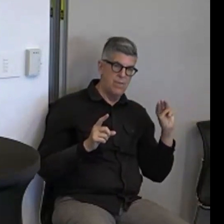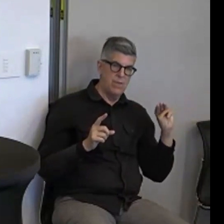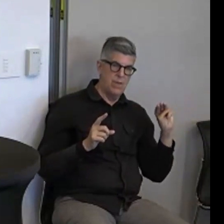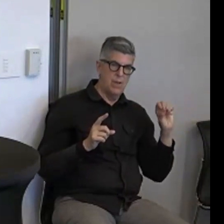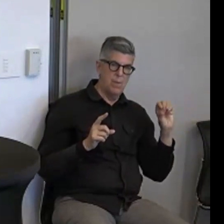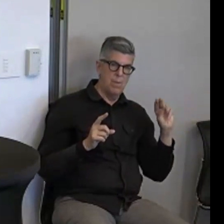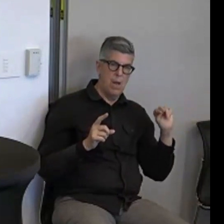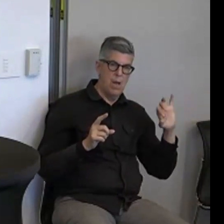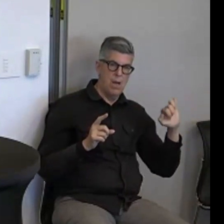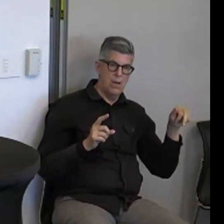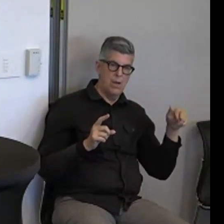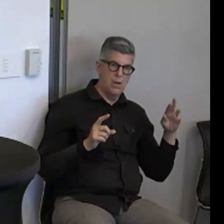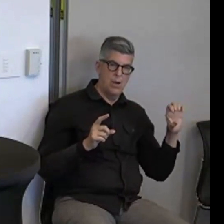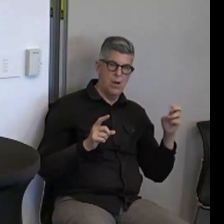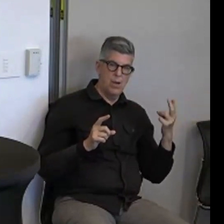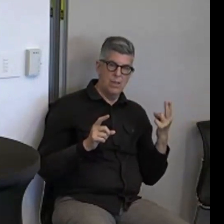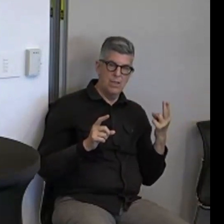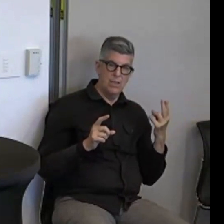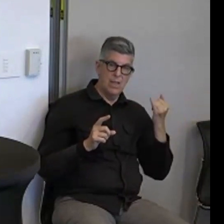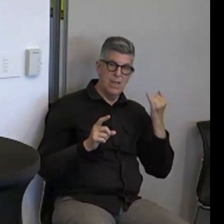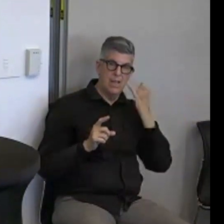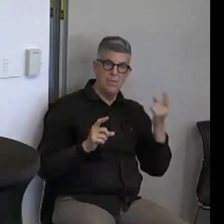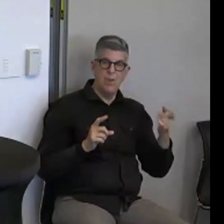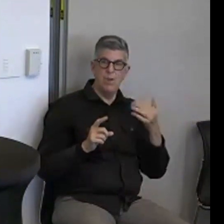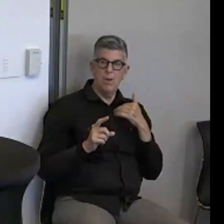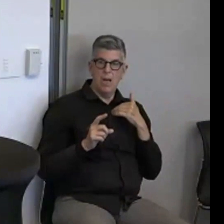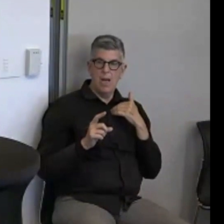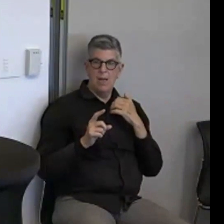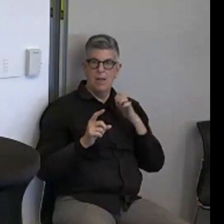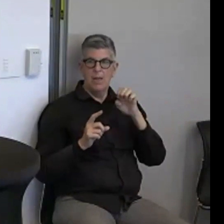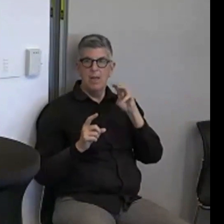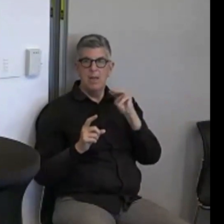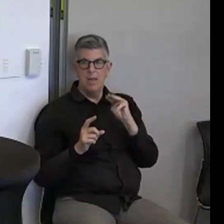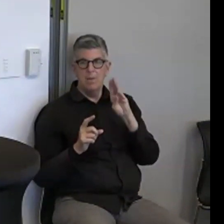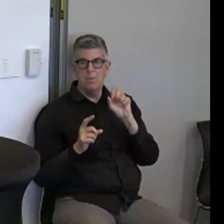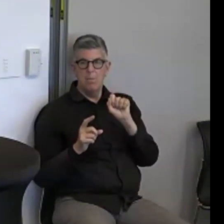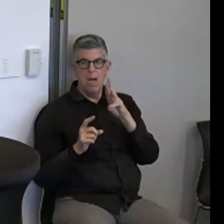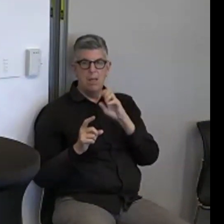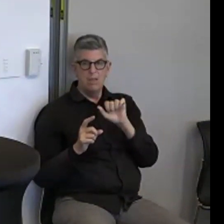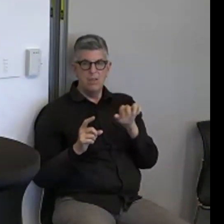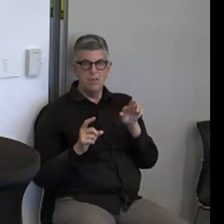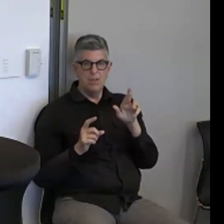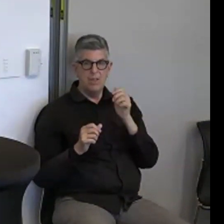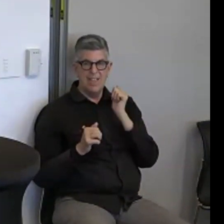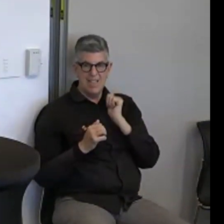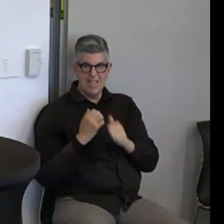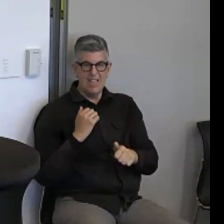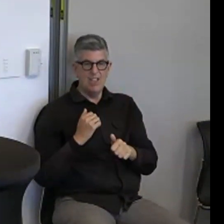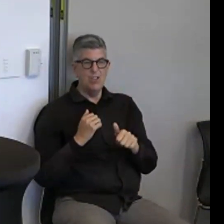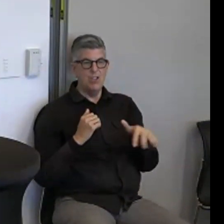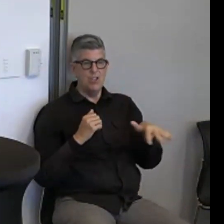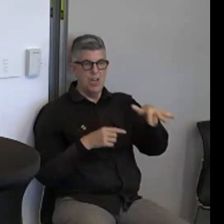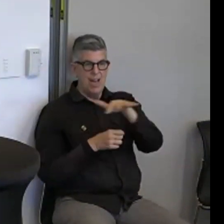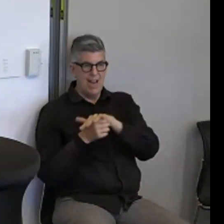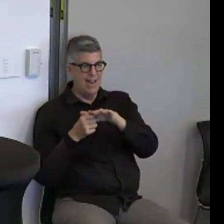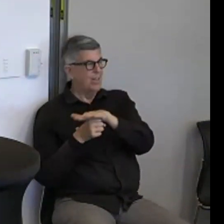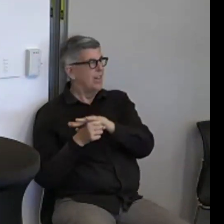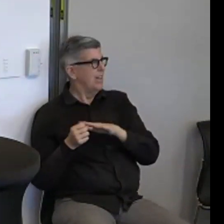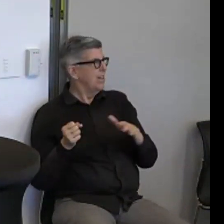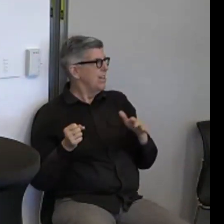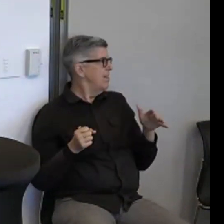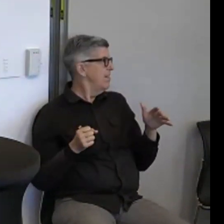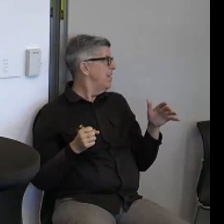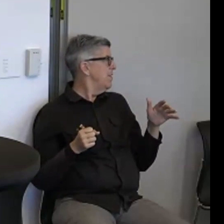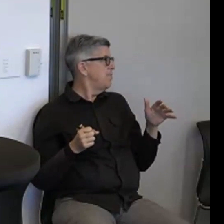If you were to have an embosser in every region, everywhere, like this is Starbucks, right? It wouldn't even be